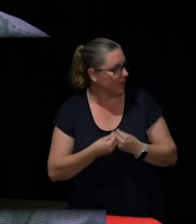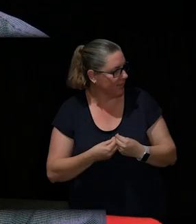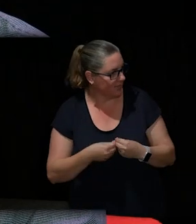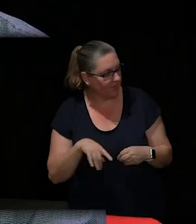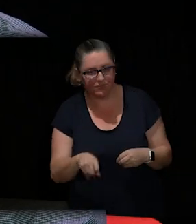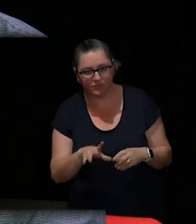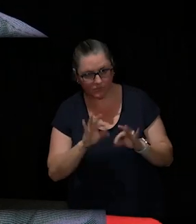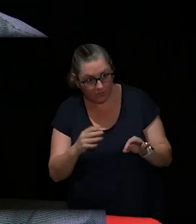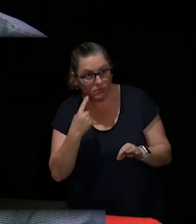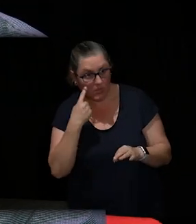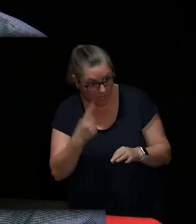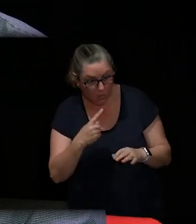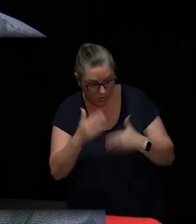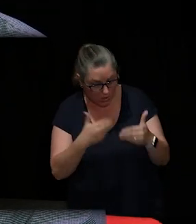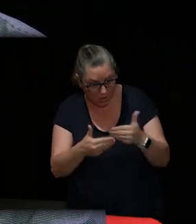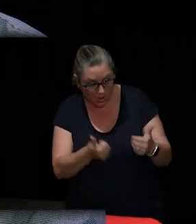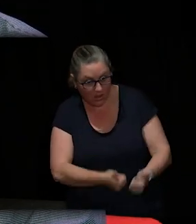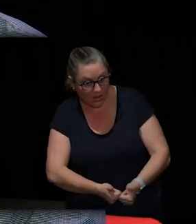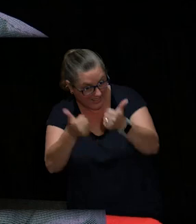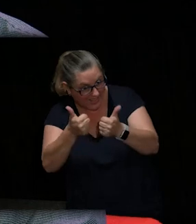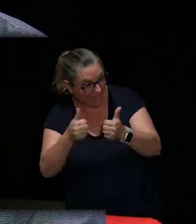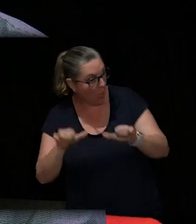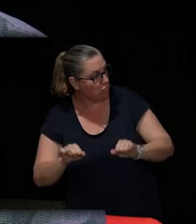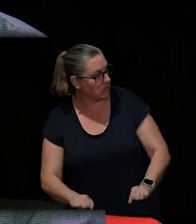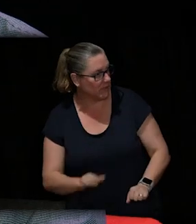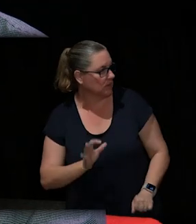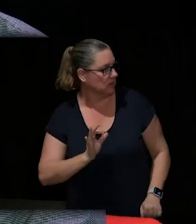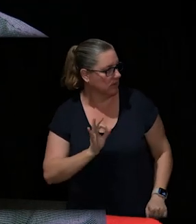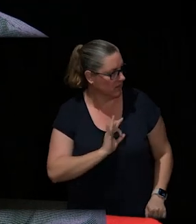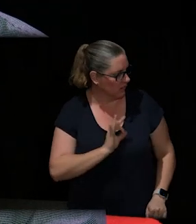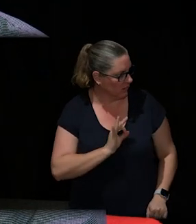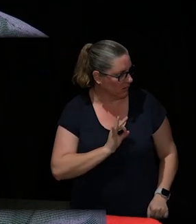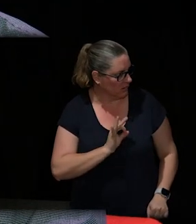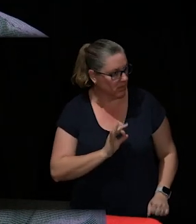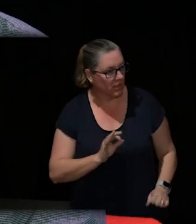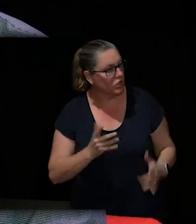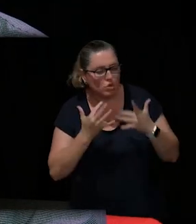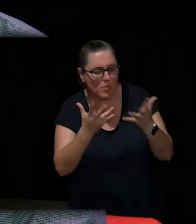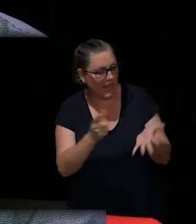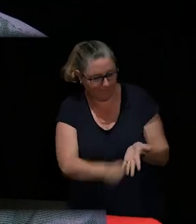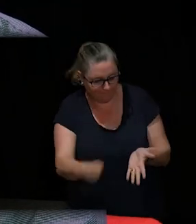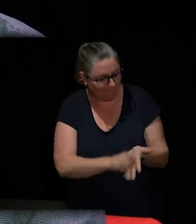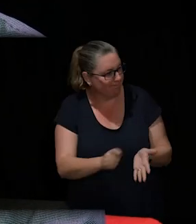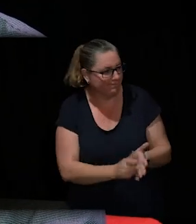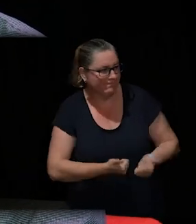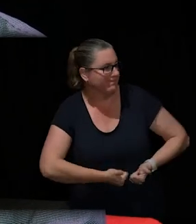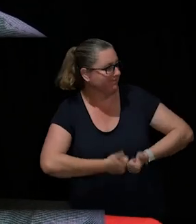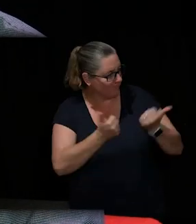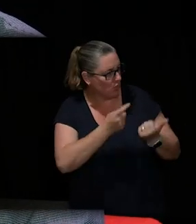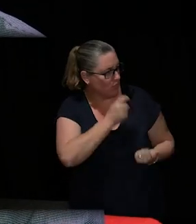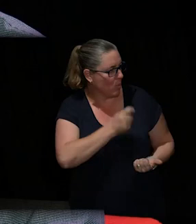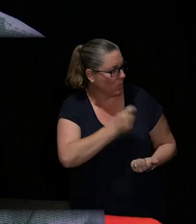for the president. I think that there are too many good reporters doing good work. And like I said before,